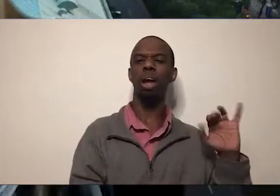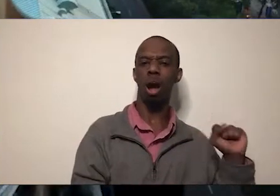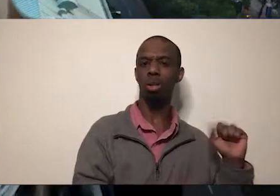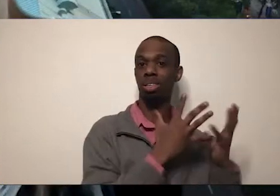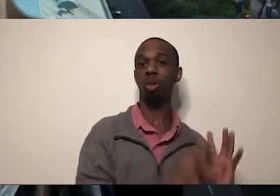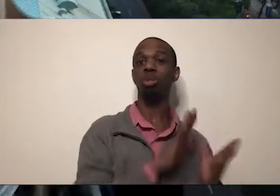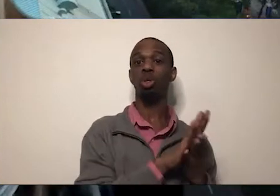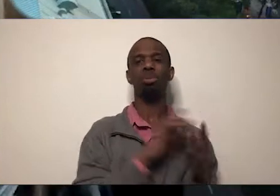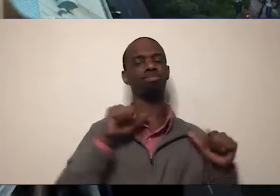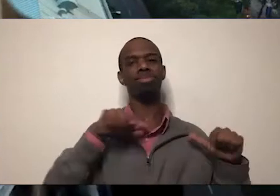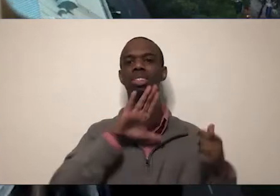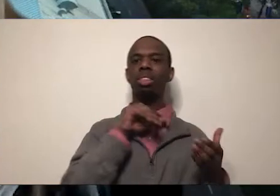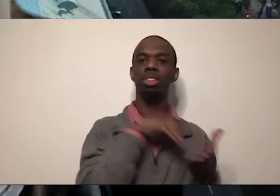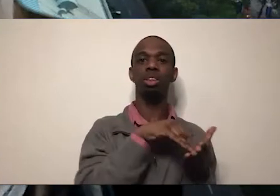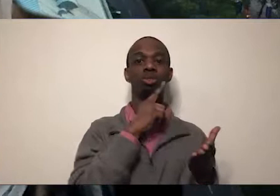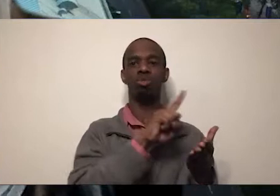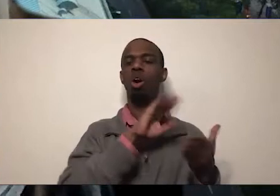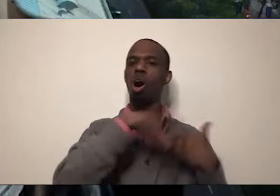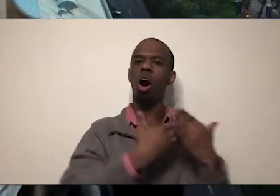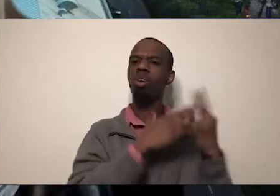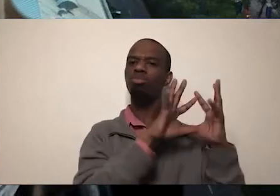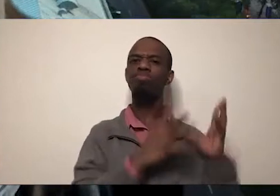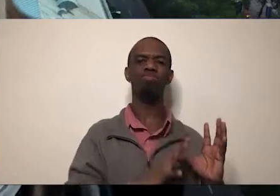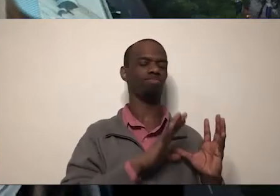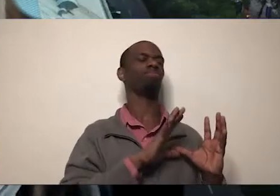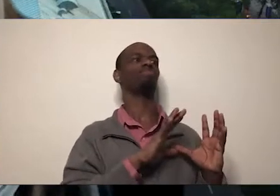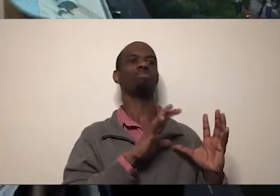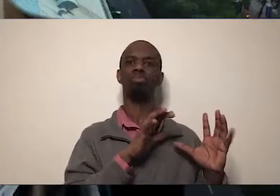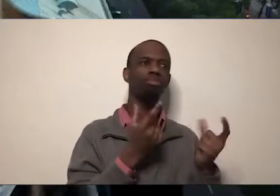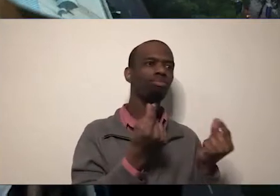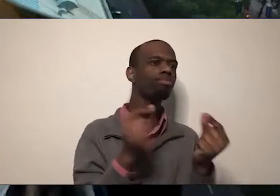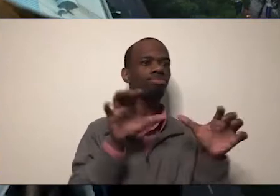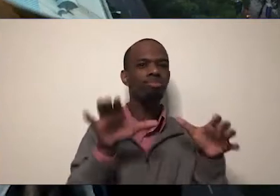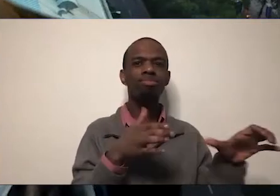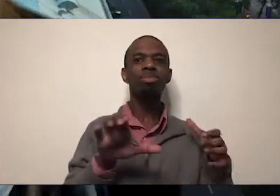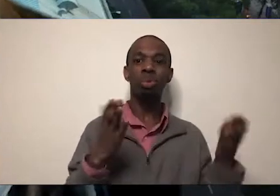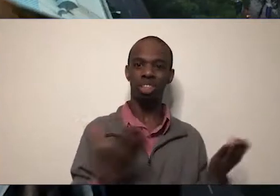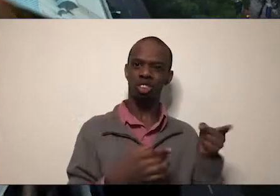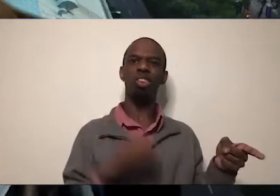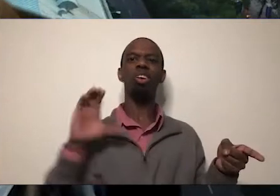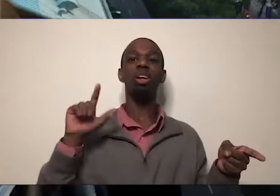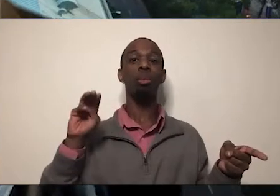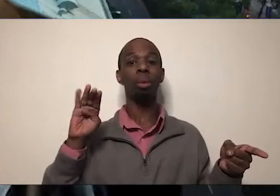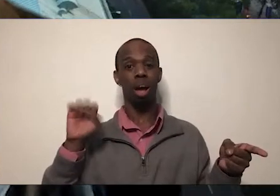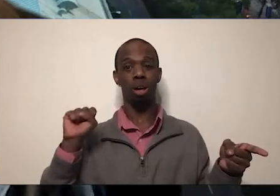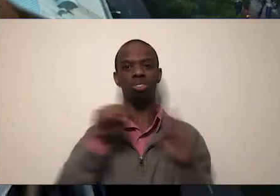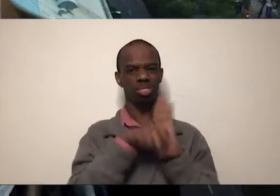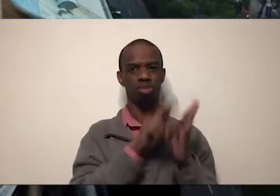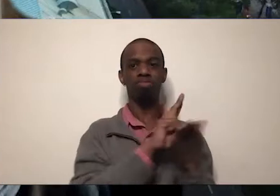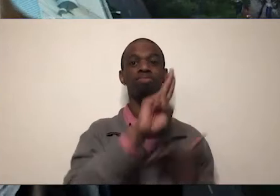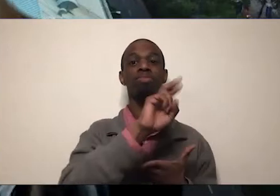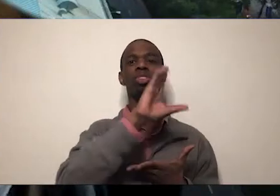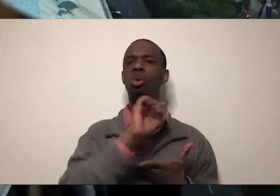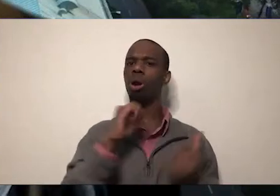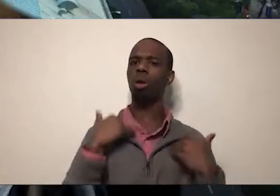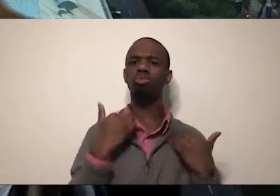provide the scholarship needed to tackle the climate crisis and related problems and provide potential solutions through interdisciplinary